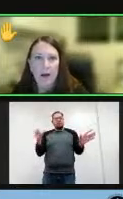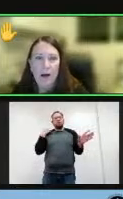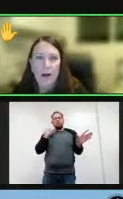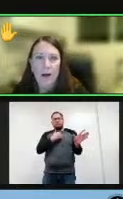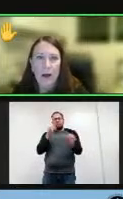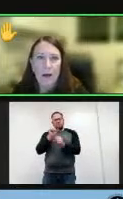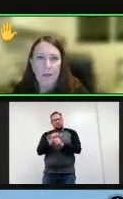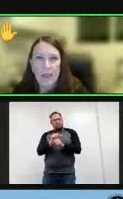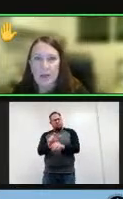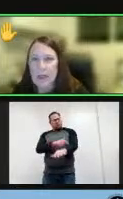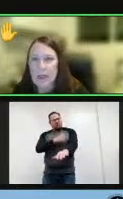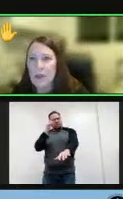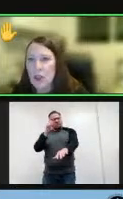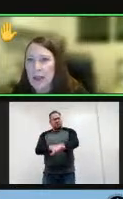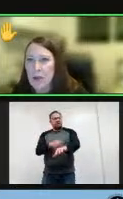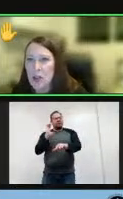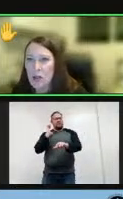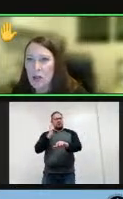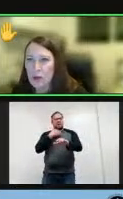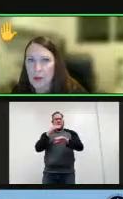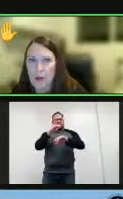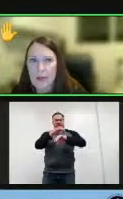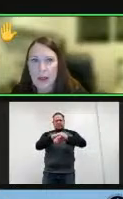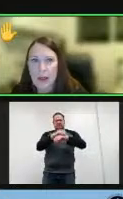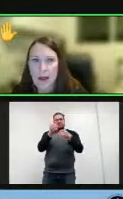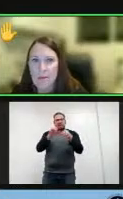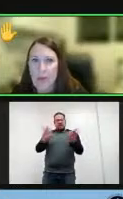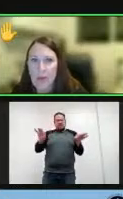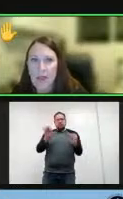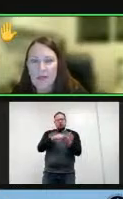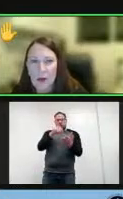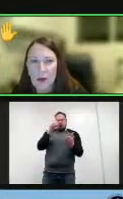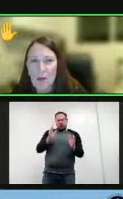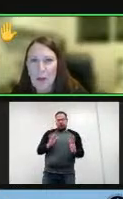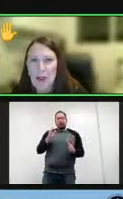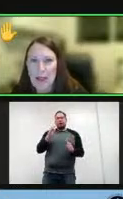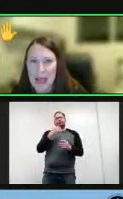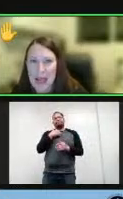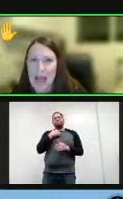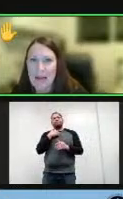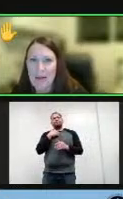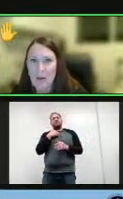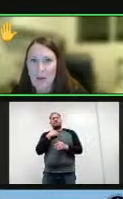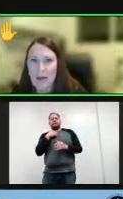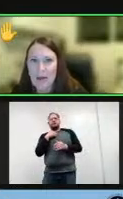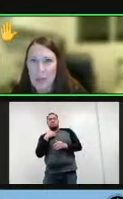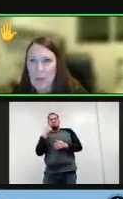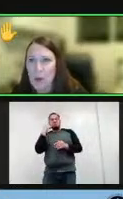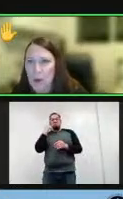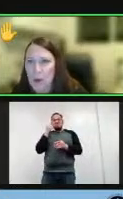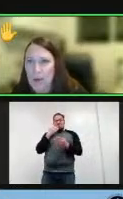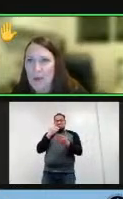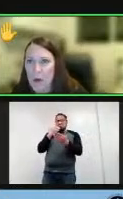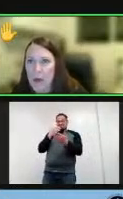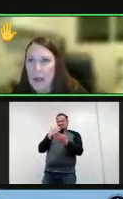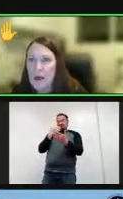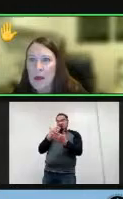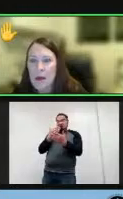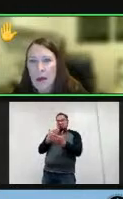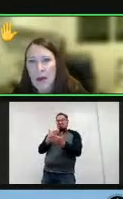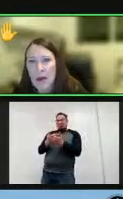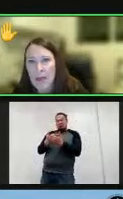on our English language learners, and I believe they're in pretty good hands. We've got some good programs